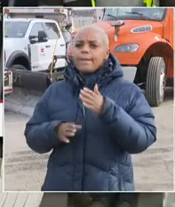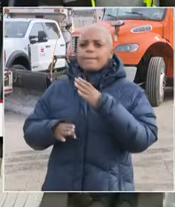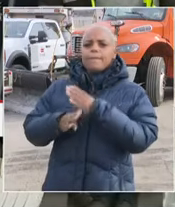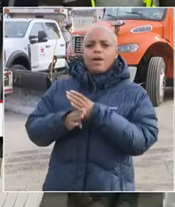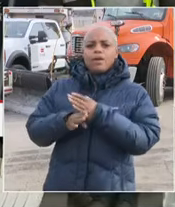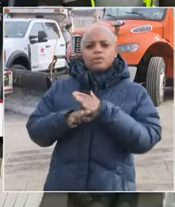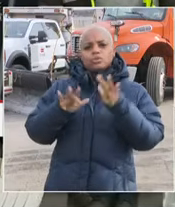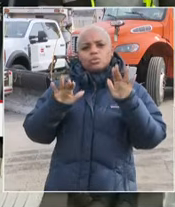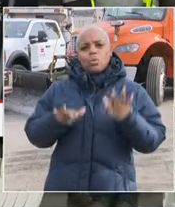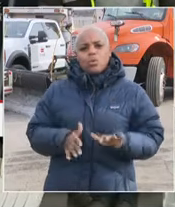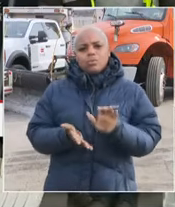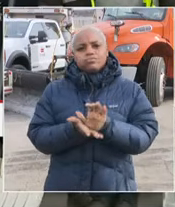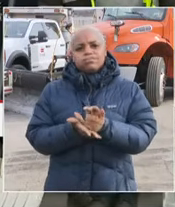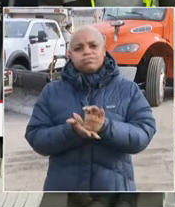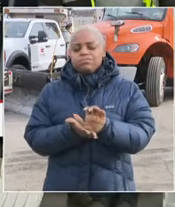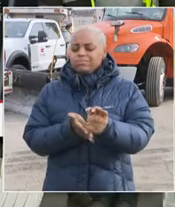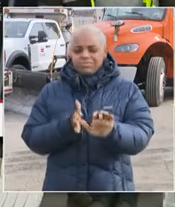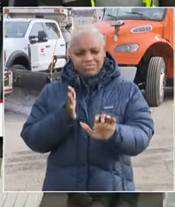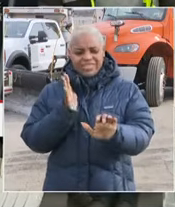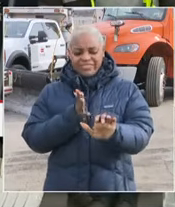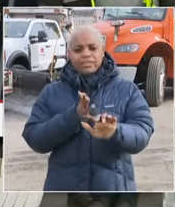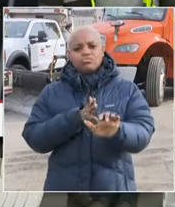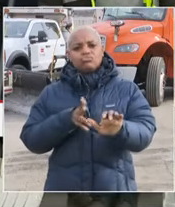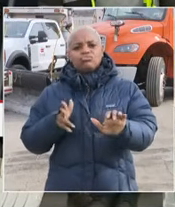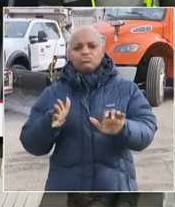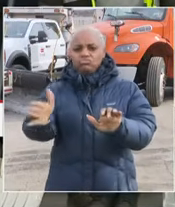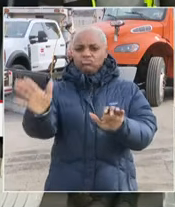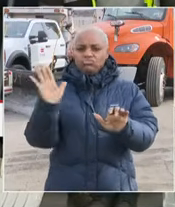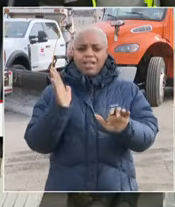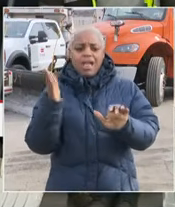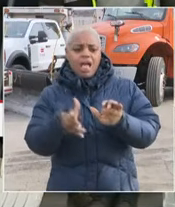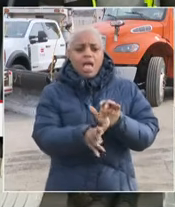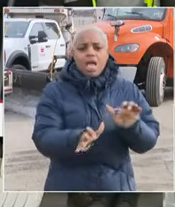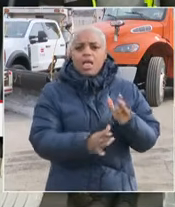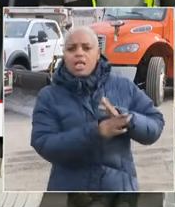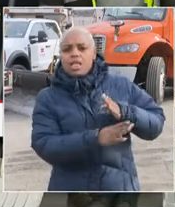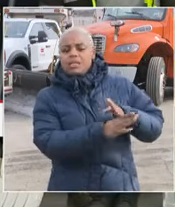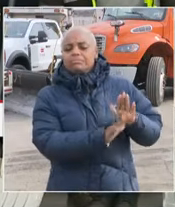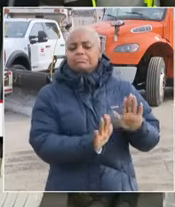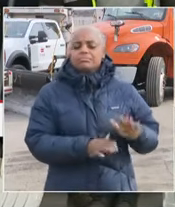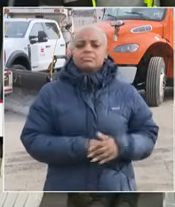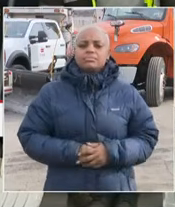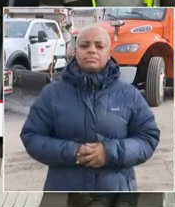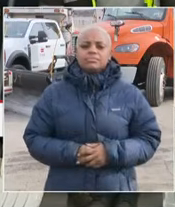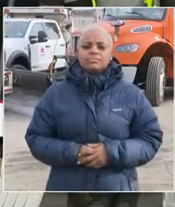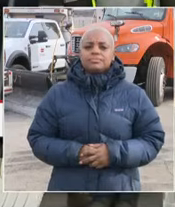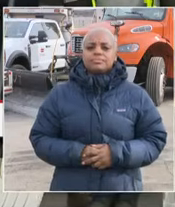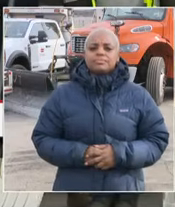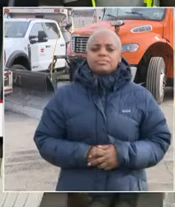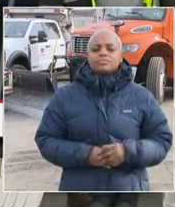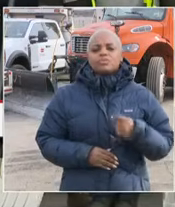requiring motorists who have vehicles parked on snow emergency routes to